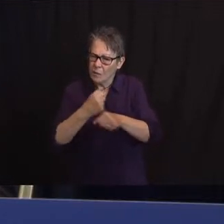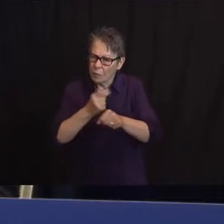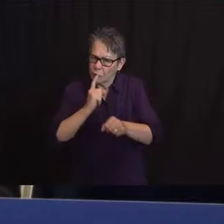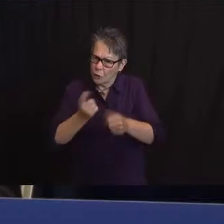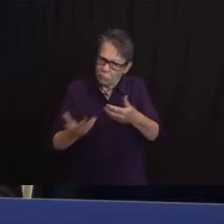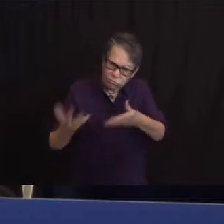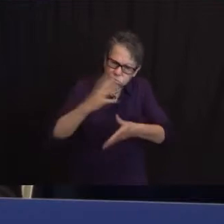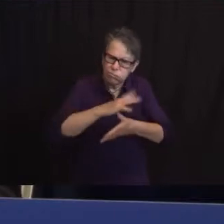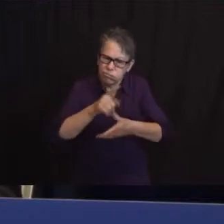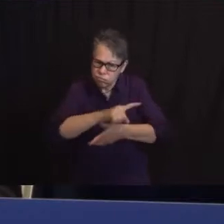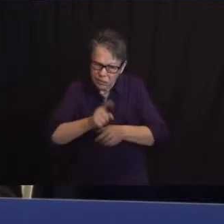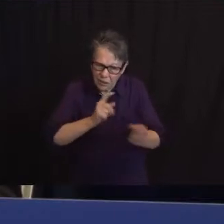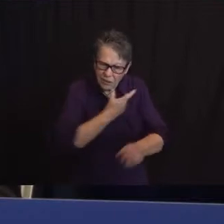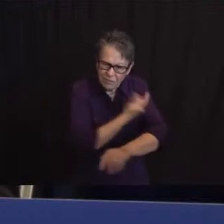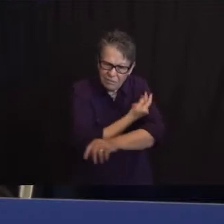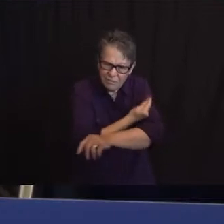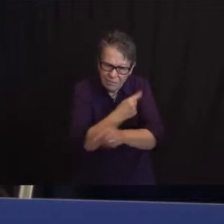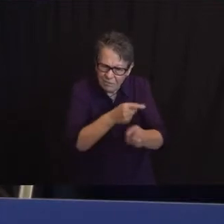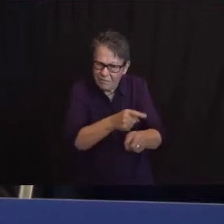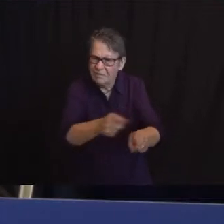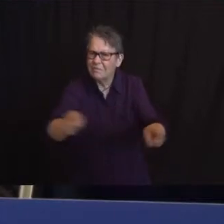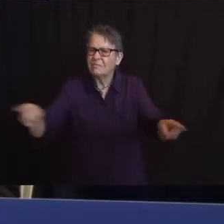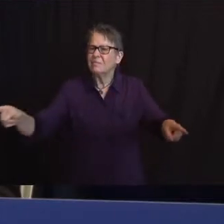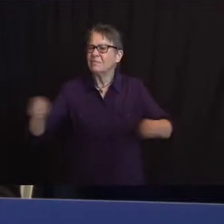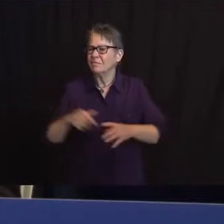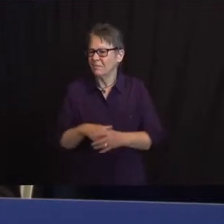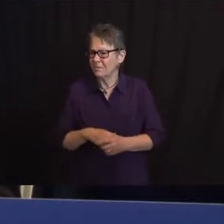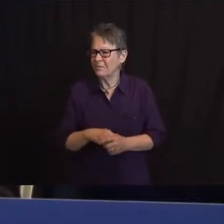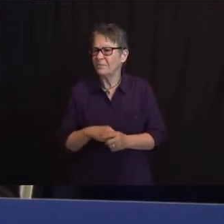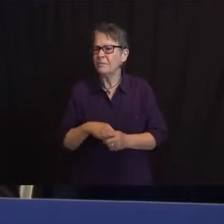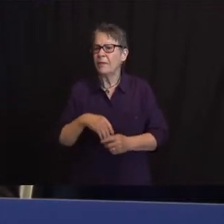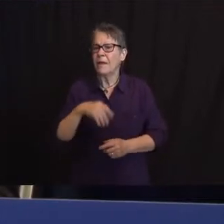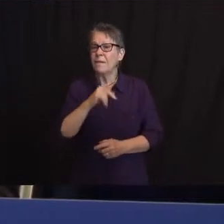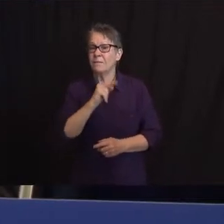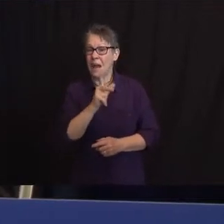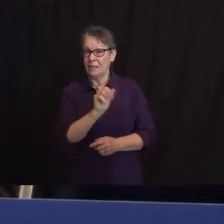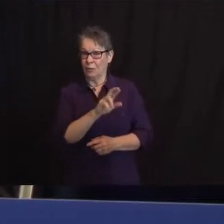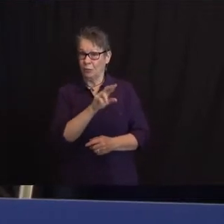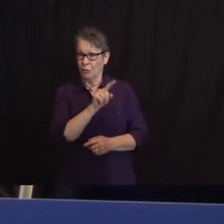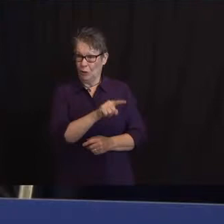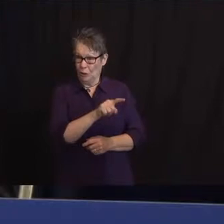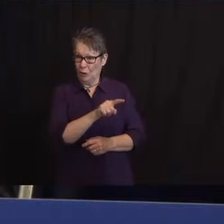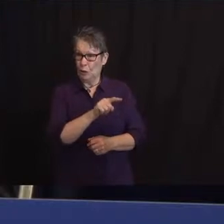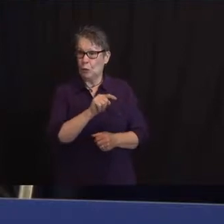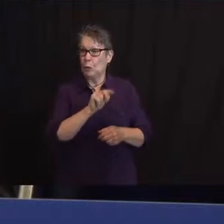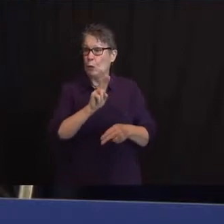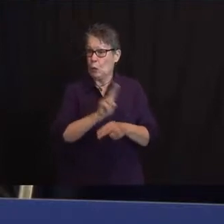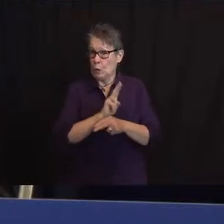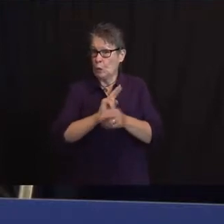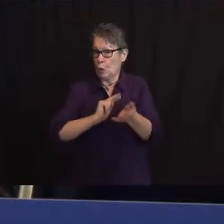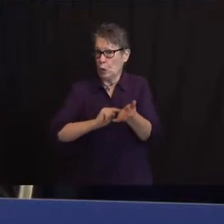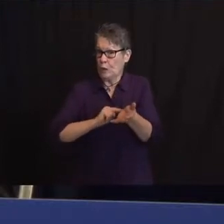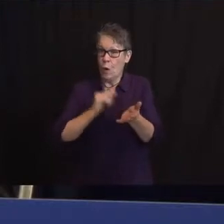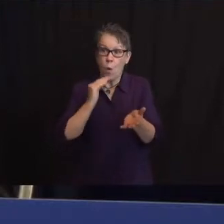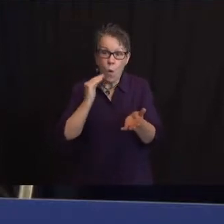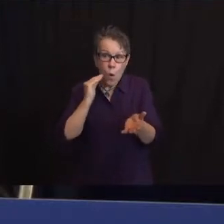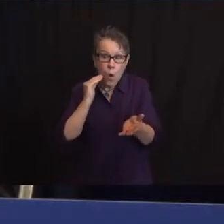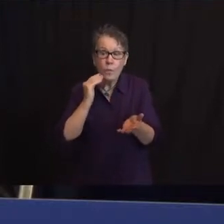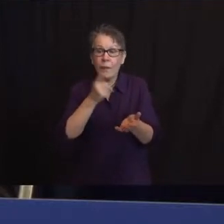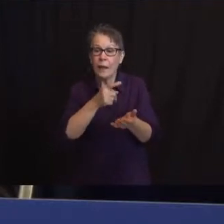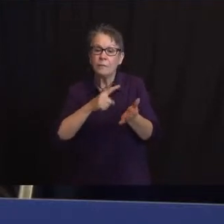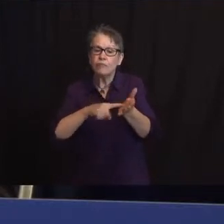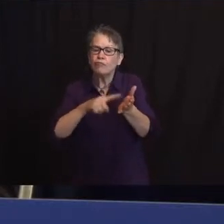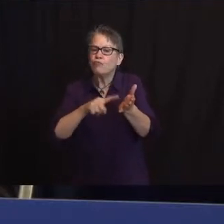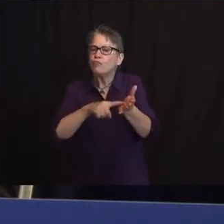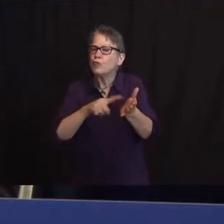Pfizer's COVID-19 vaccine effectiveness in long-term care facilities, such as nursing homes, found it is highly successful